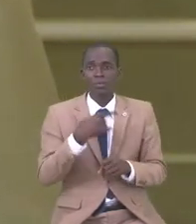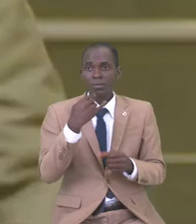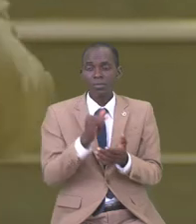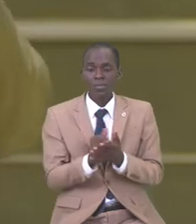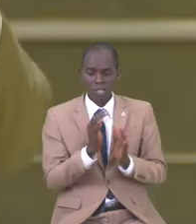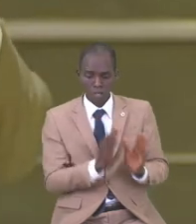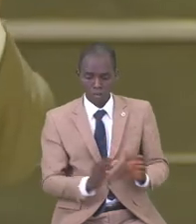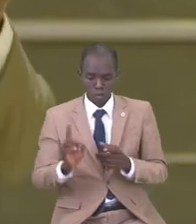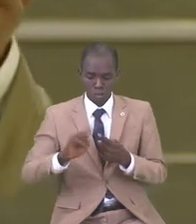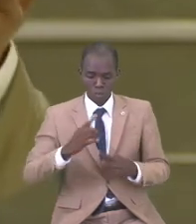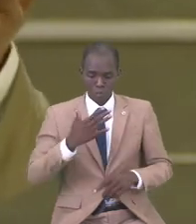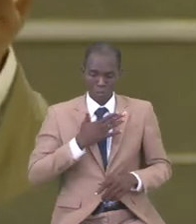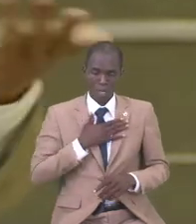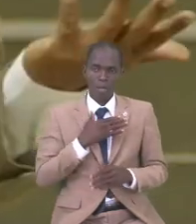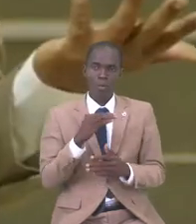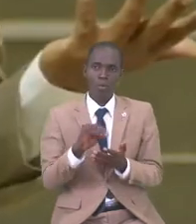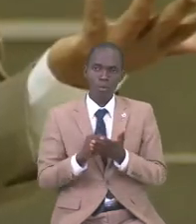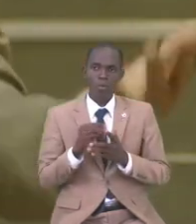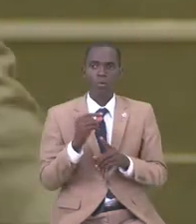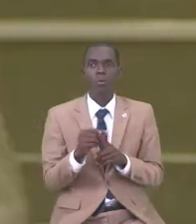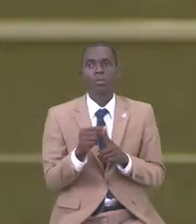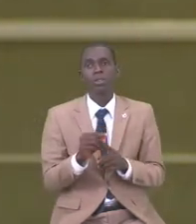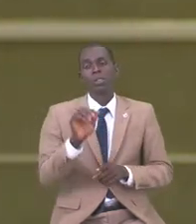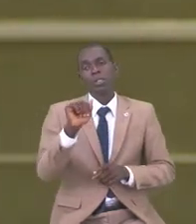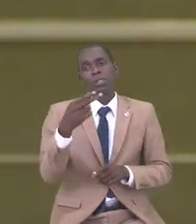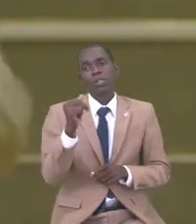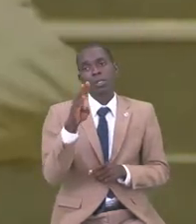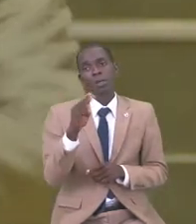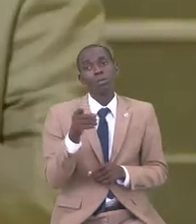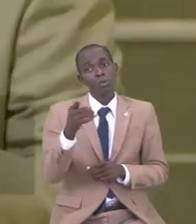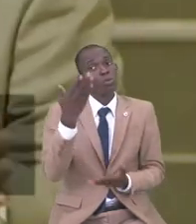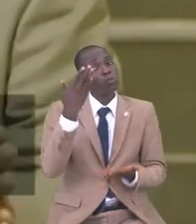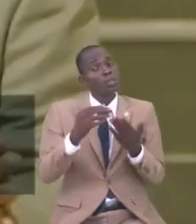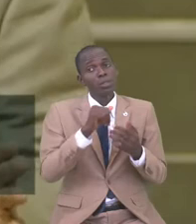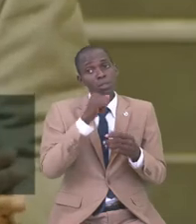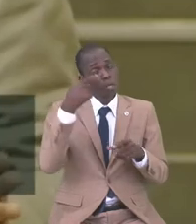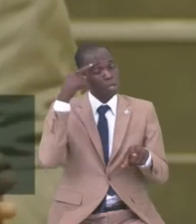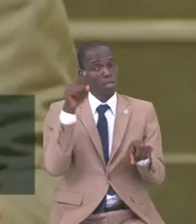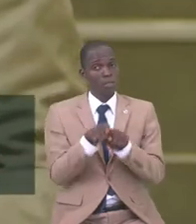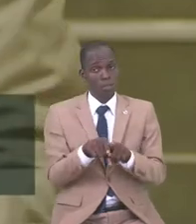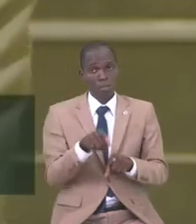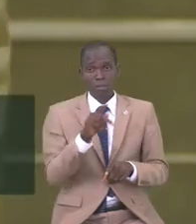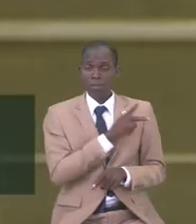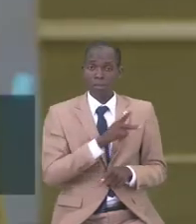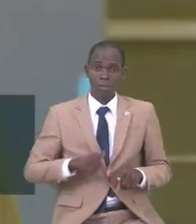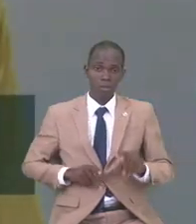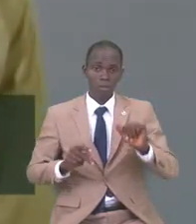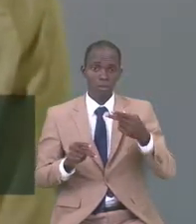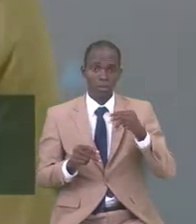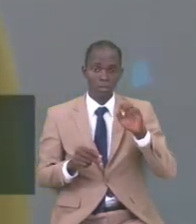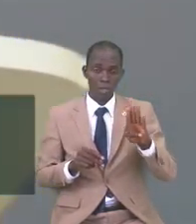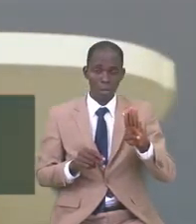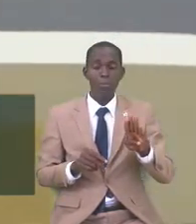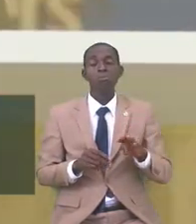my word." Ahab, you may not agree, but according to my word.